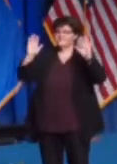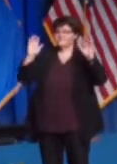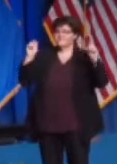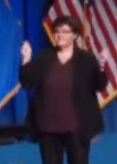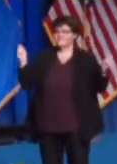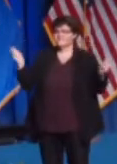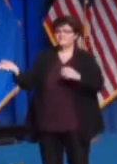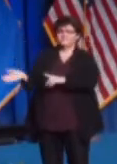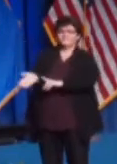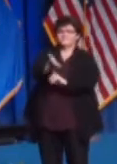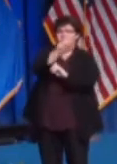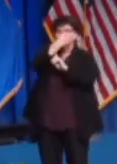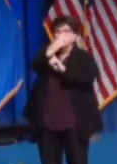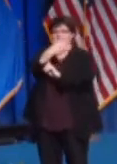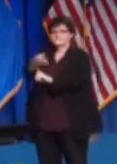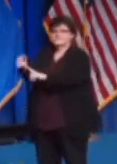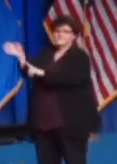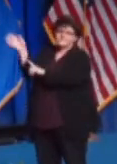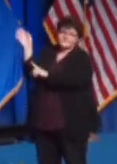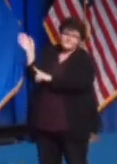gallantly streaming,